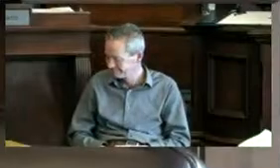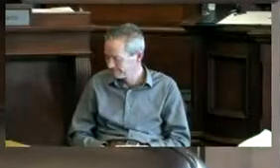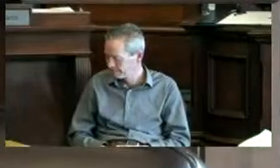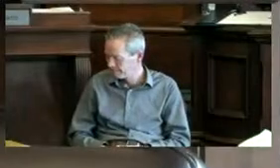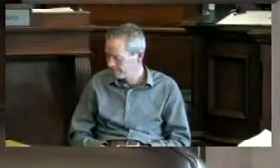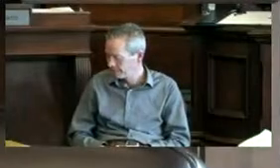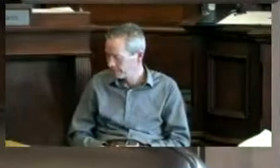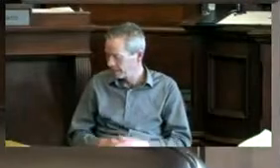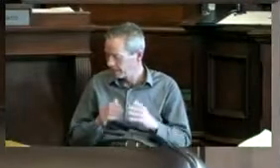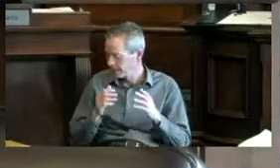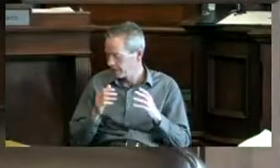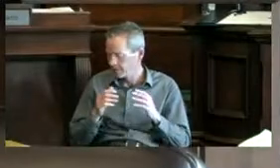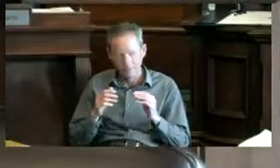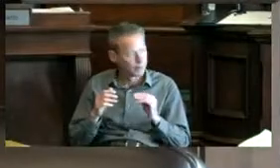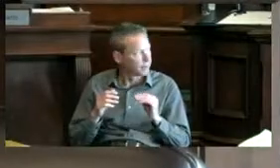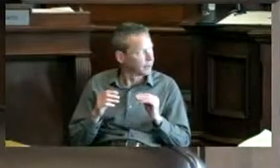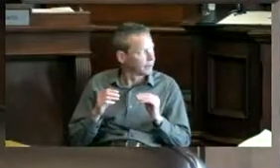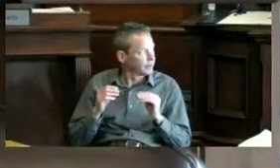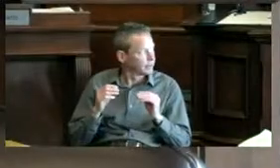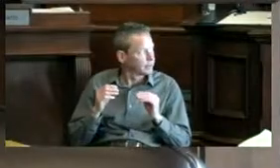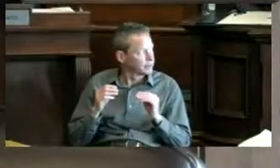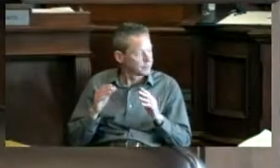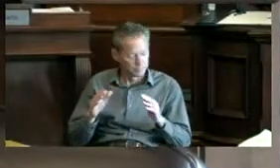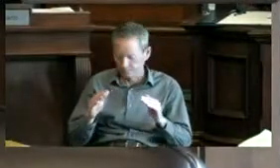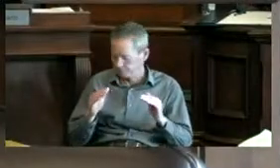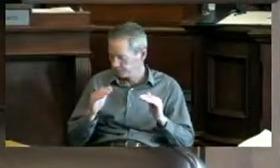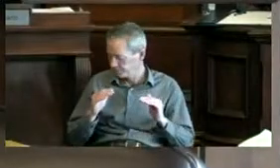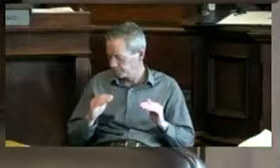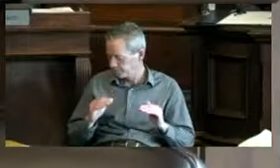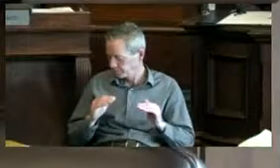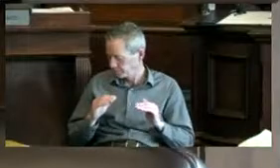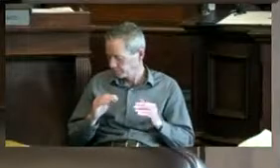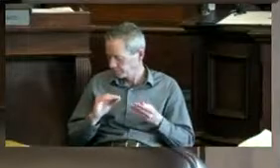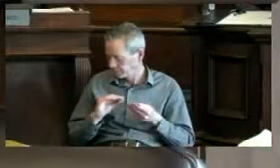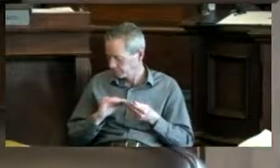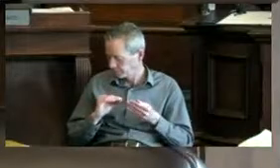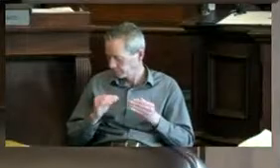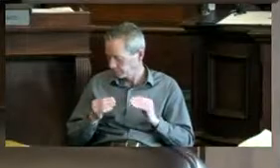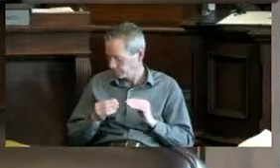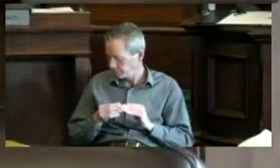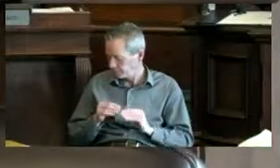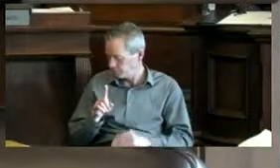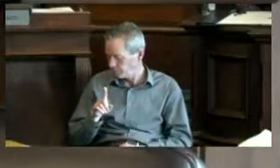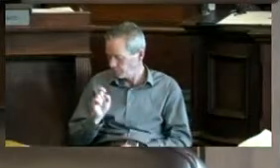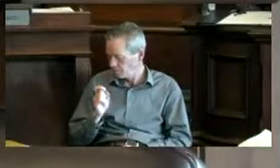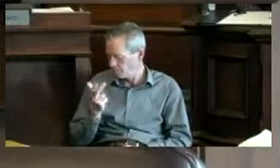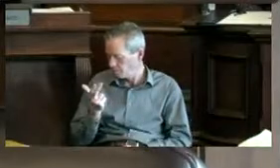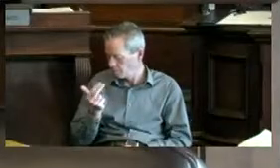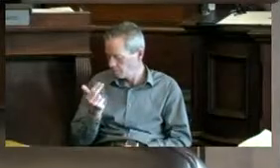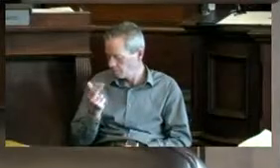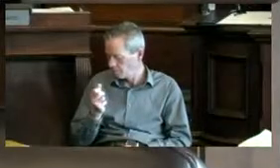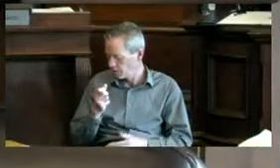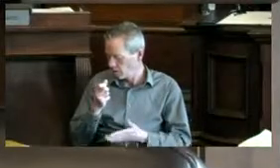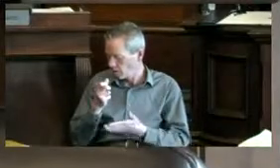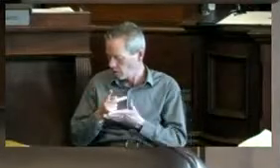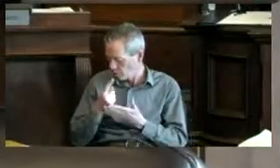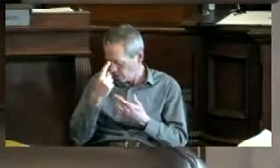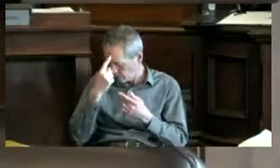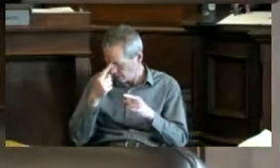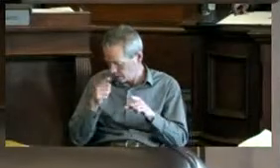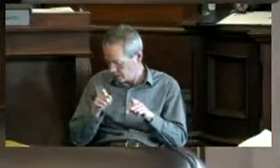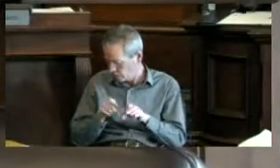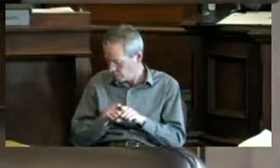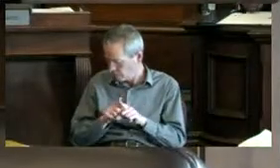Holding it. I'm excited to know that you'll move it. Okay. So we will go on to the next one, and that will be introductory